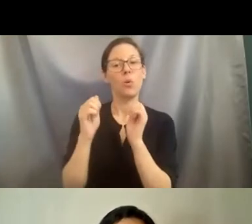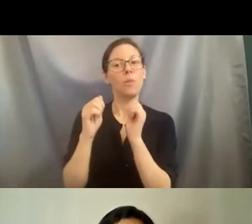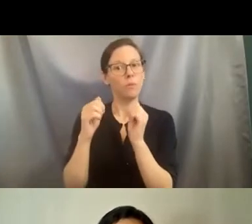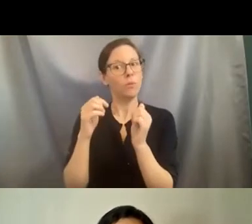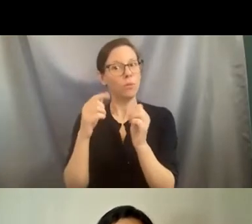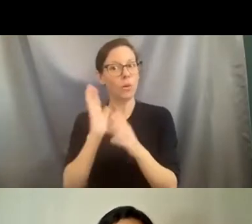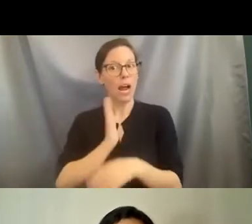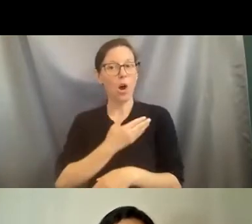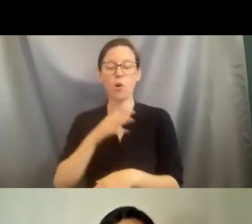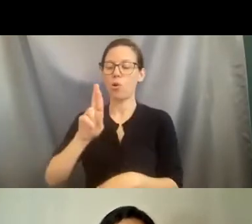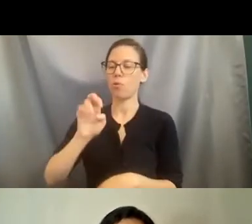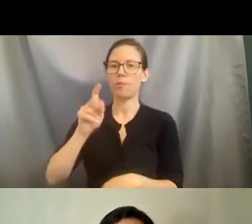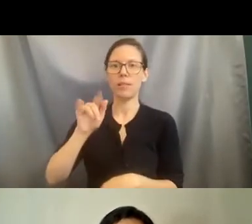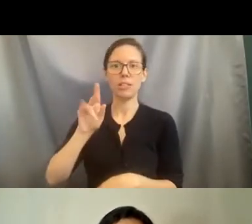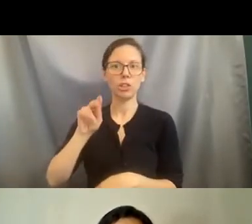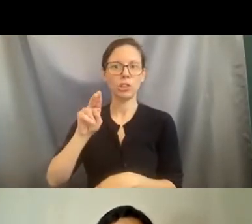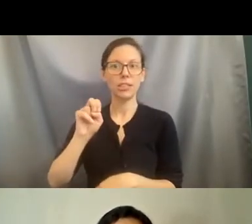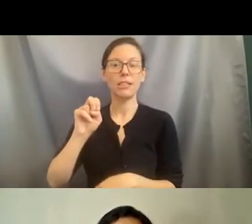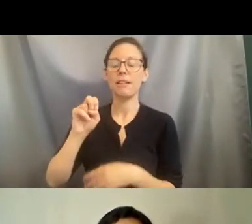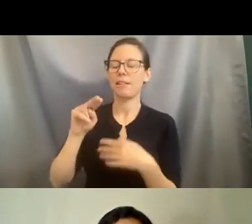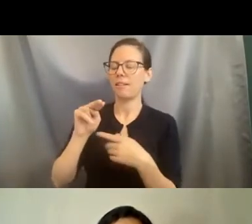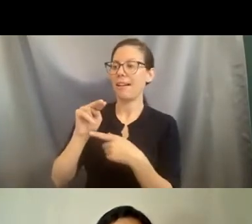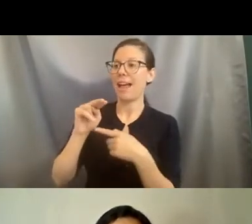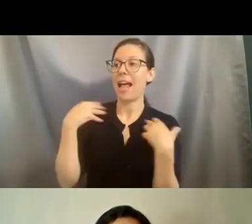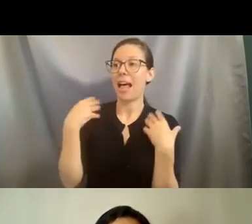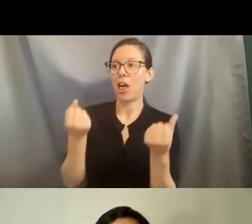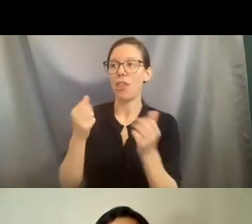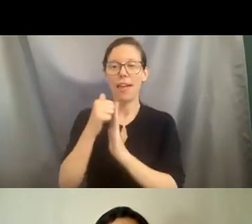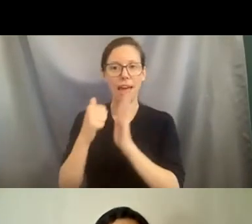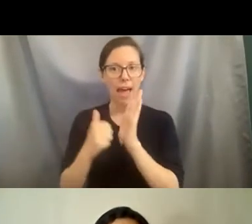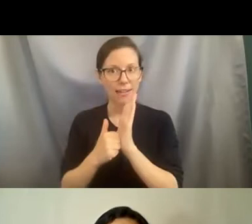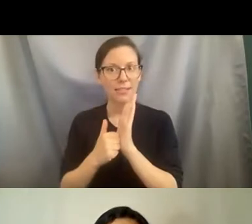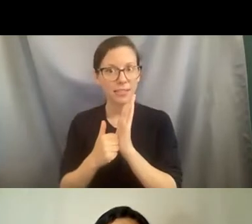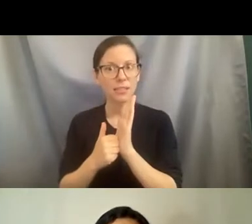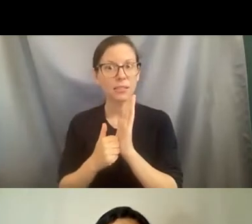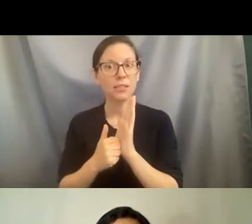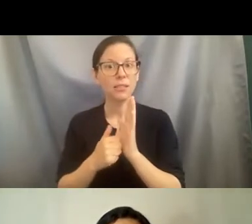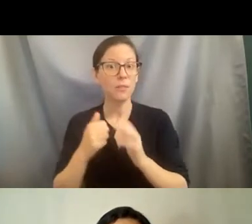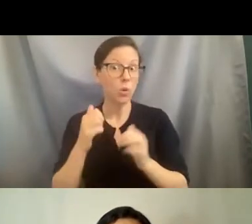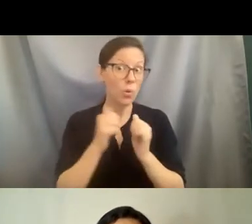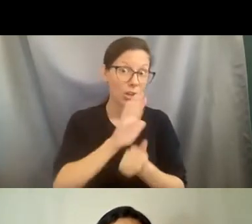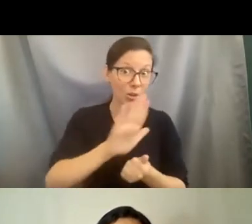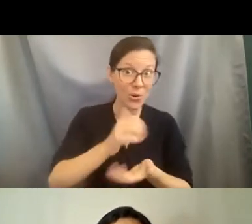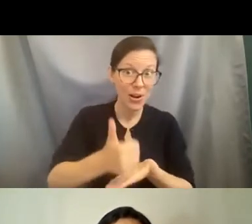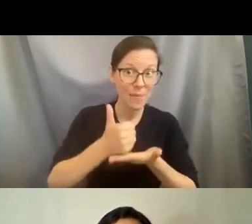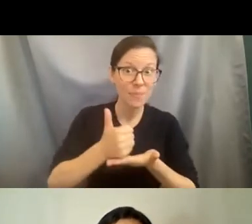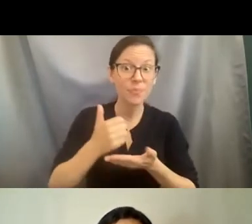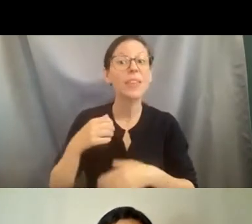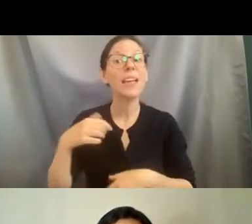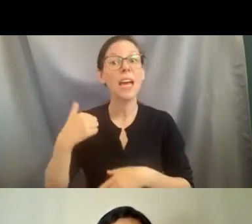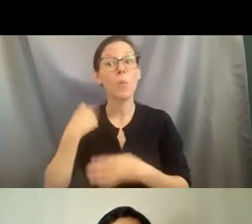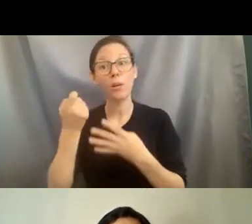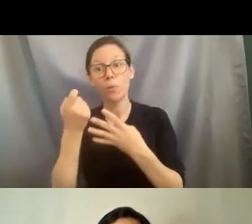we removed the four biggest barriers to abortion that were legal even under Roe. And that is, we got rid of the 24-hour